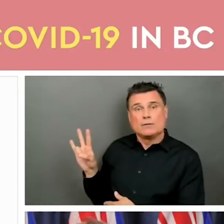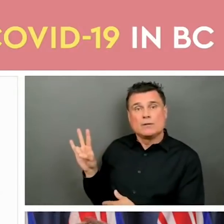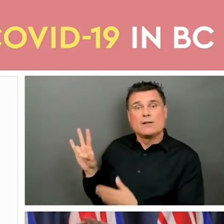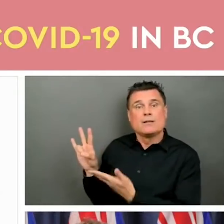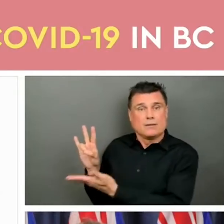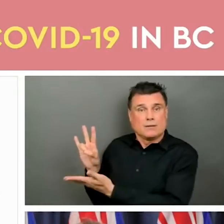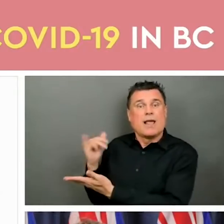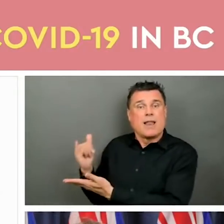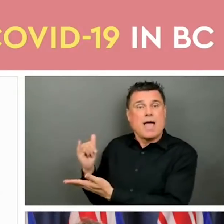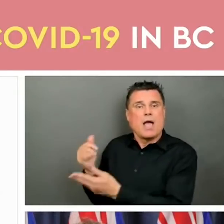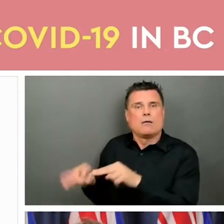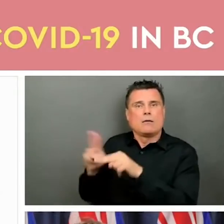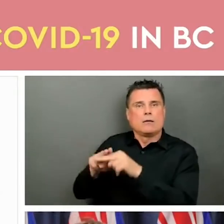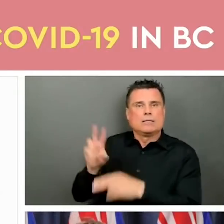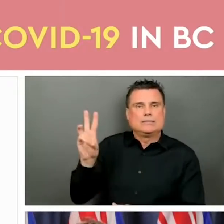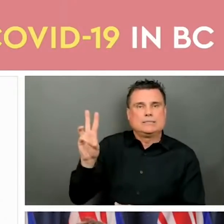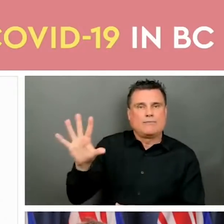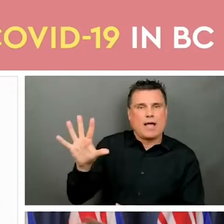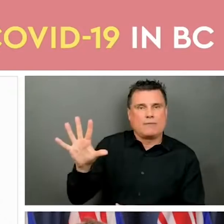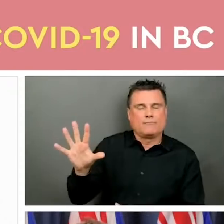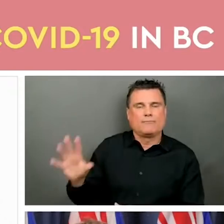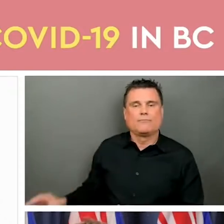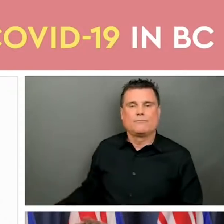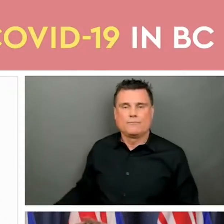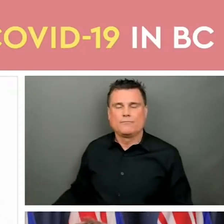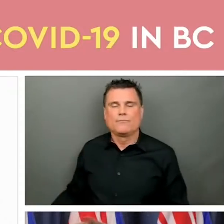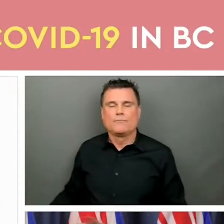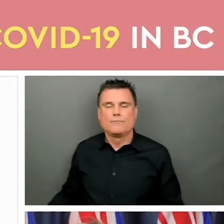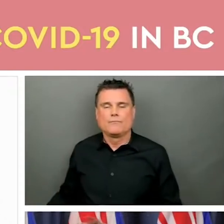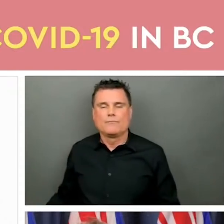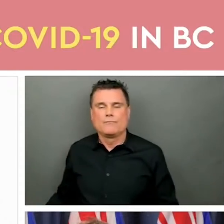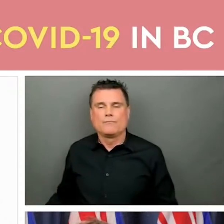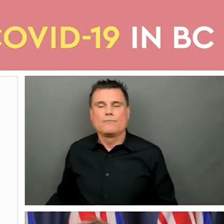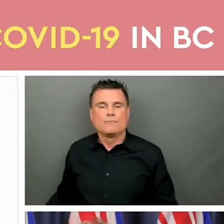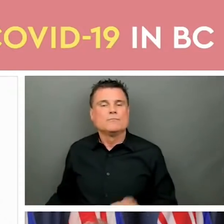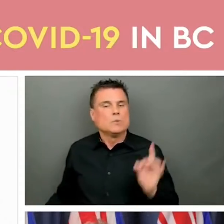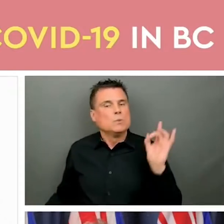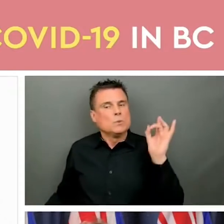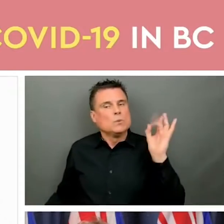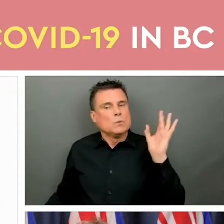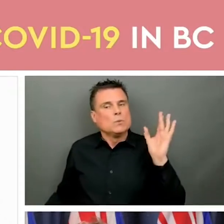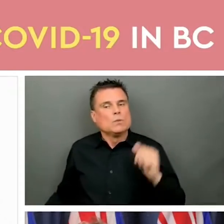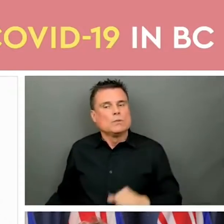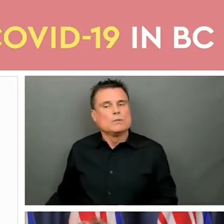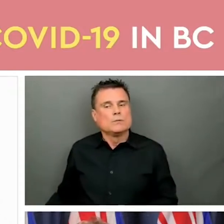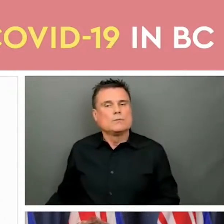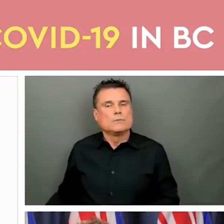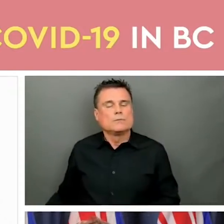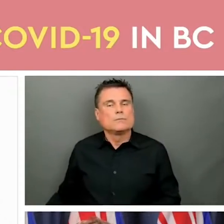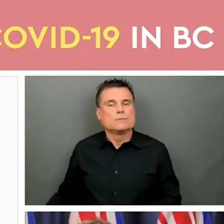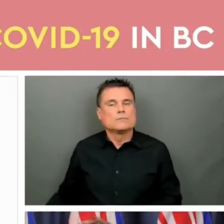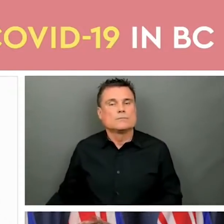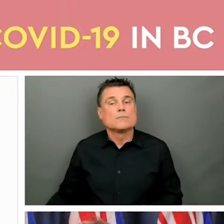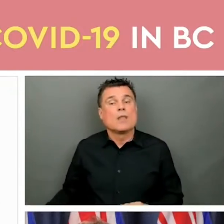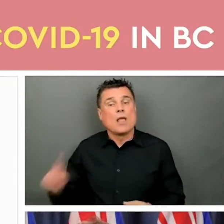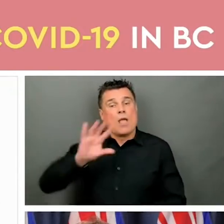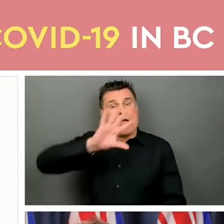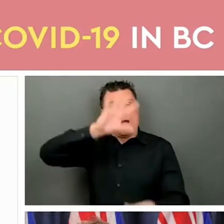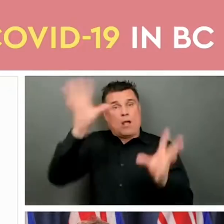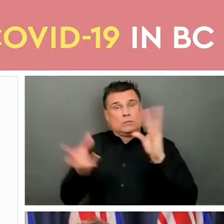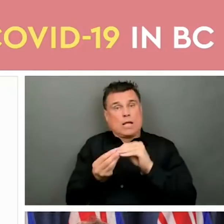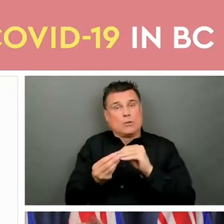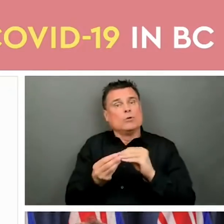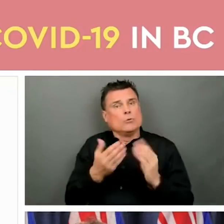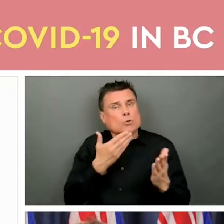has been exceptional. Our critical care outcomes are simply the best in the world. That said, one of the reasons we're able to been